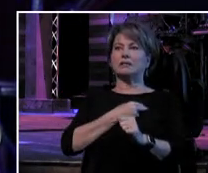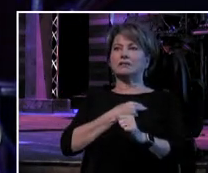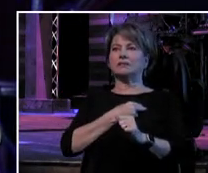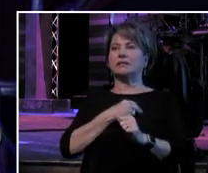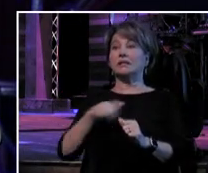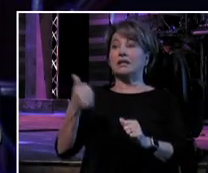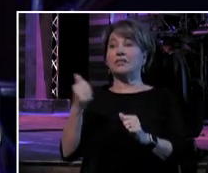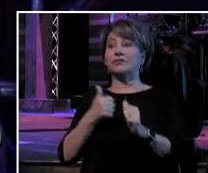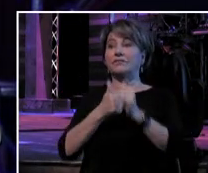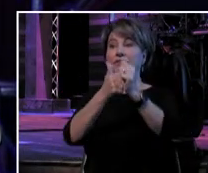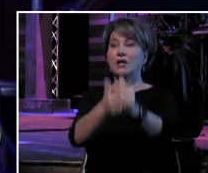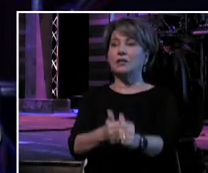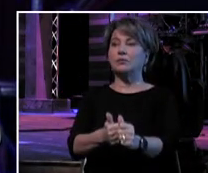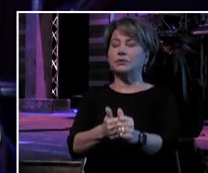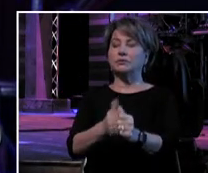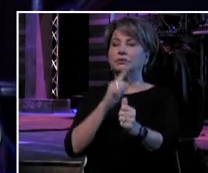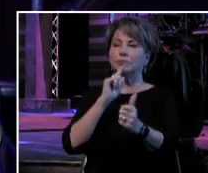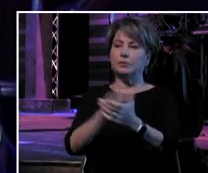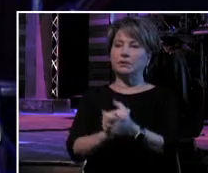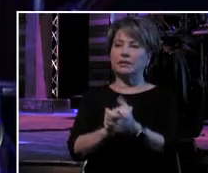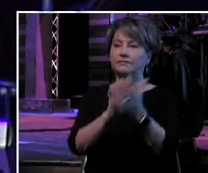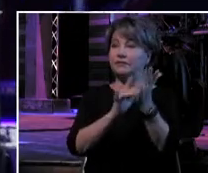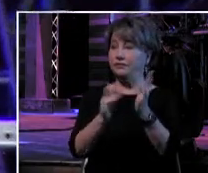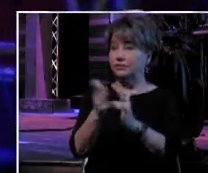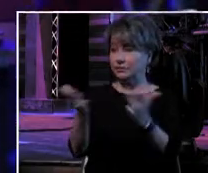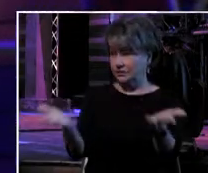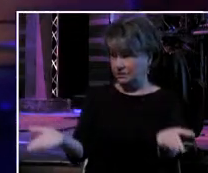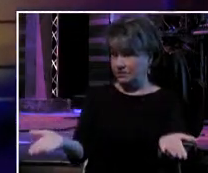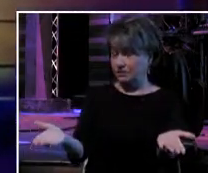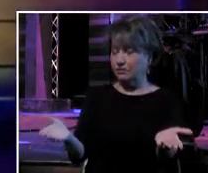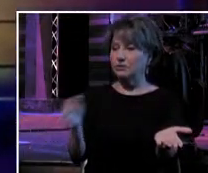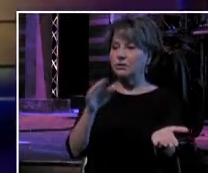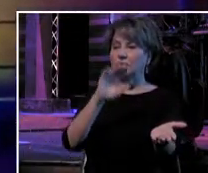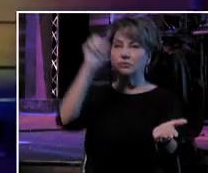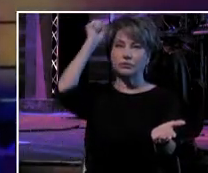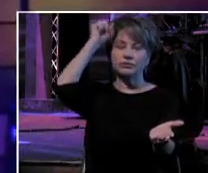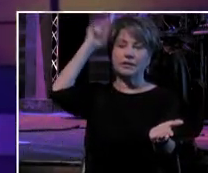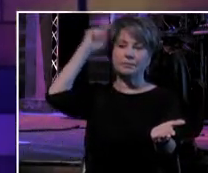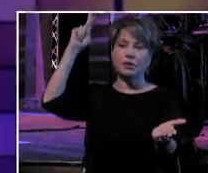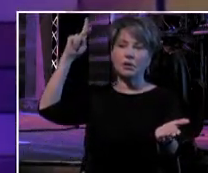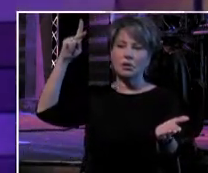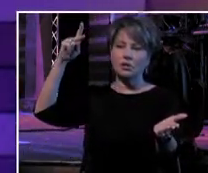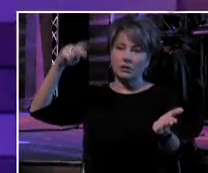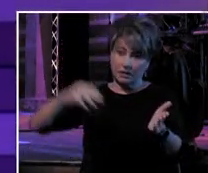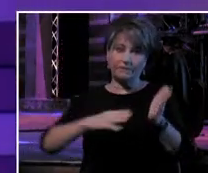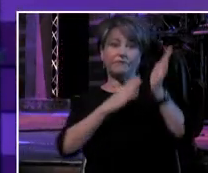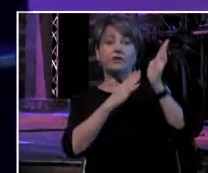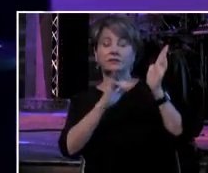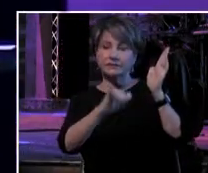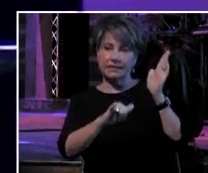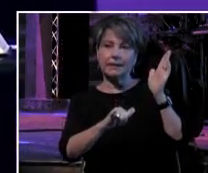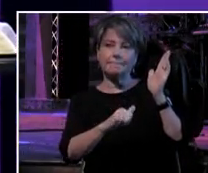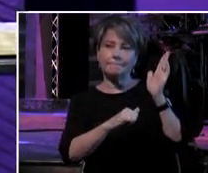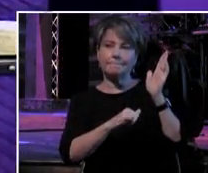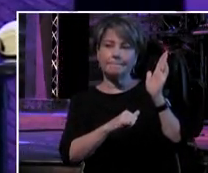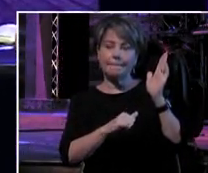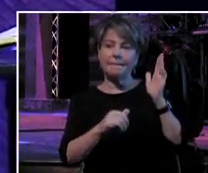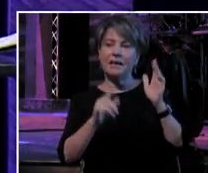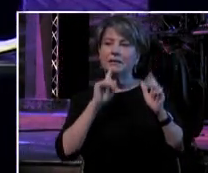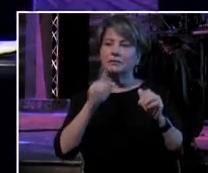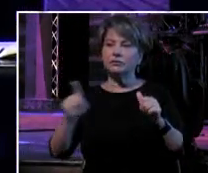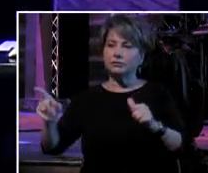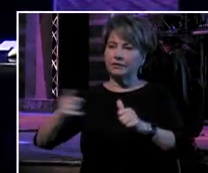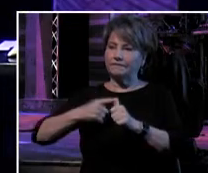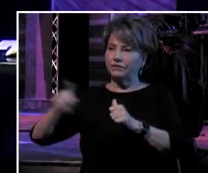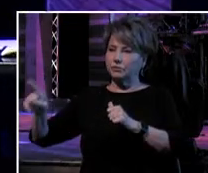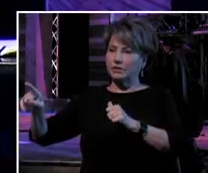follower of him might be? Okay, so Paul's going to really confront these common views, because this was true in the first century. It's true